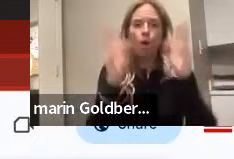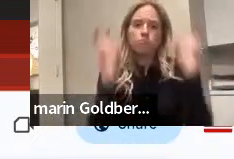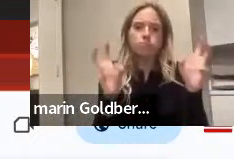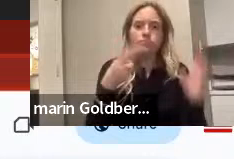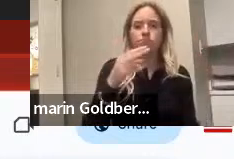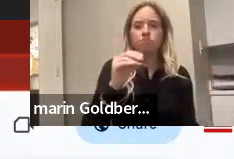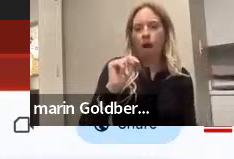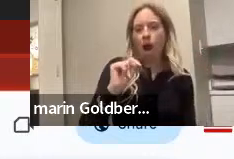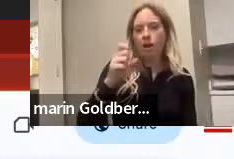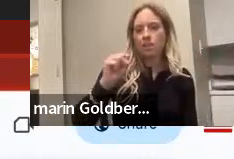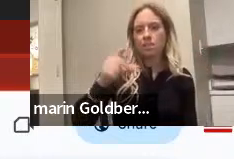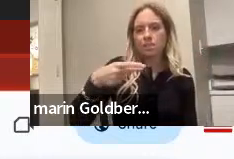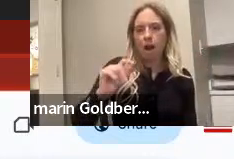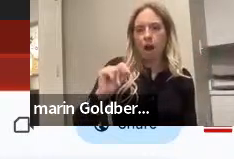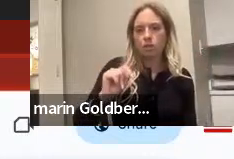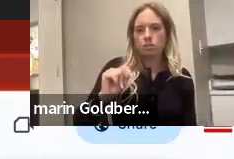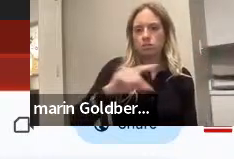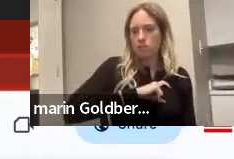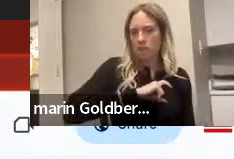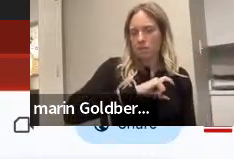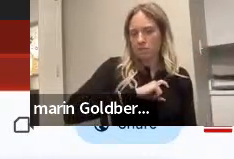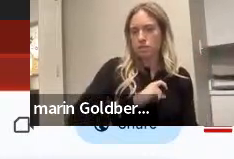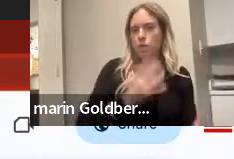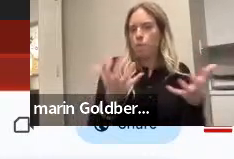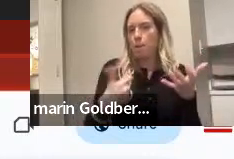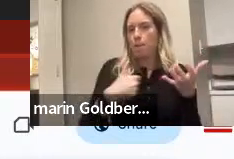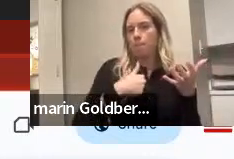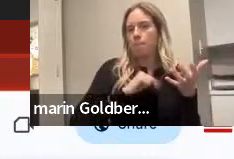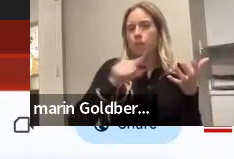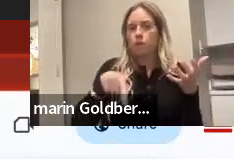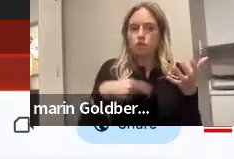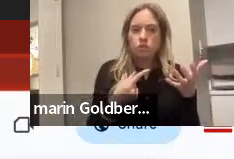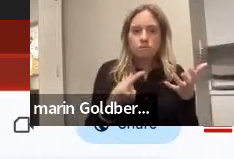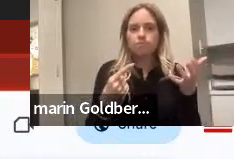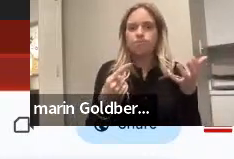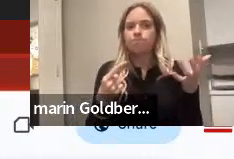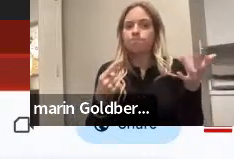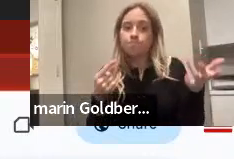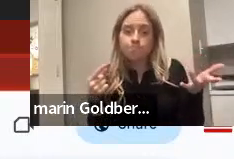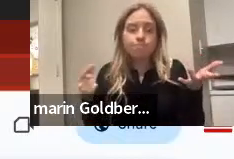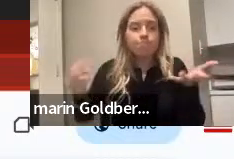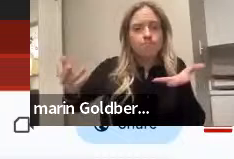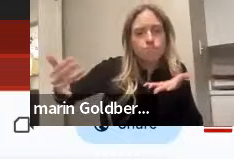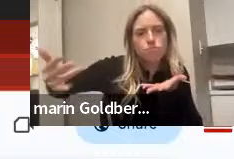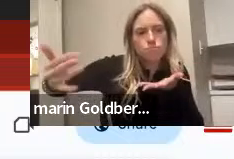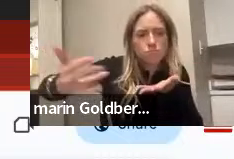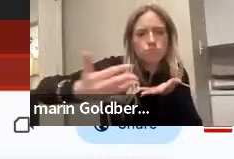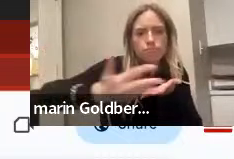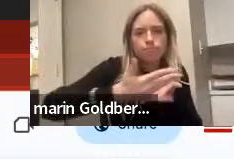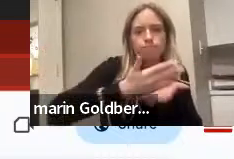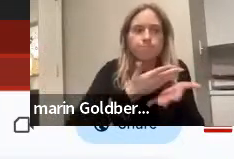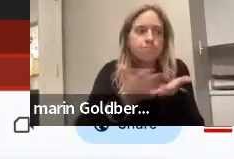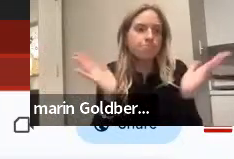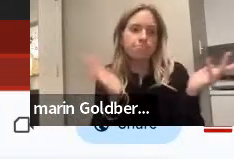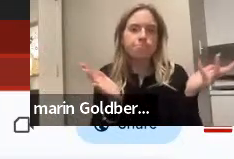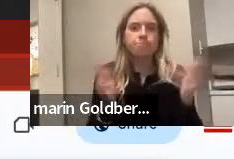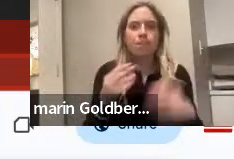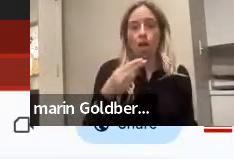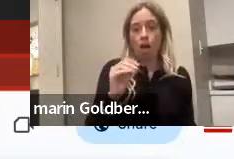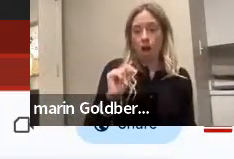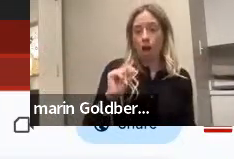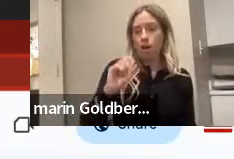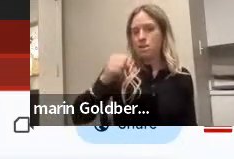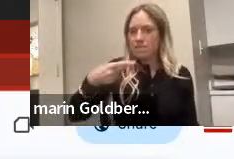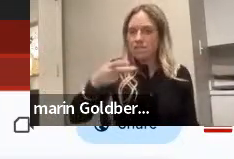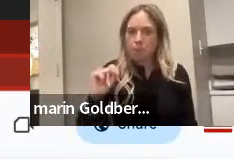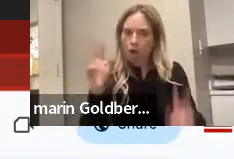policing. And he wants me to just gather the hot spots from every